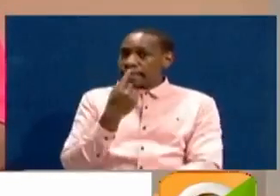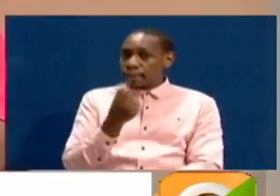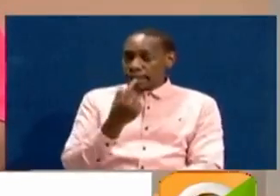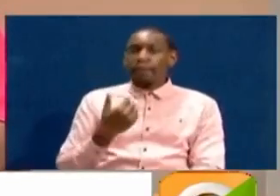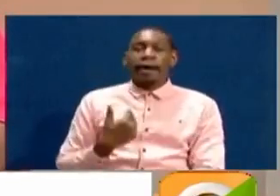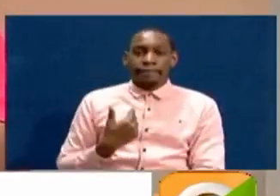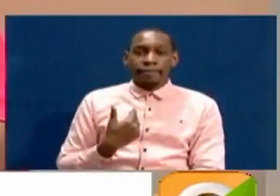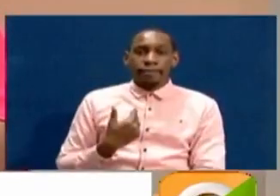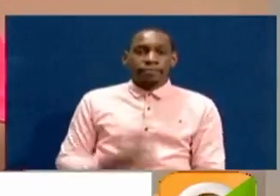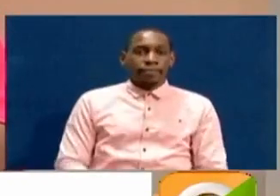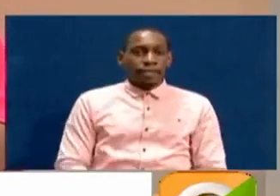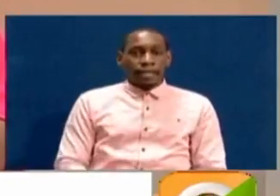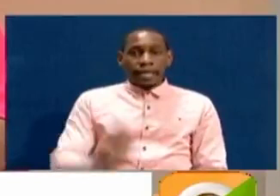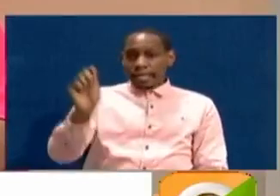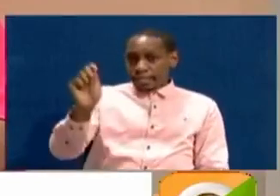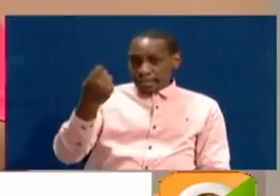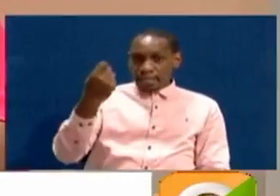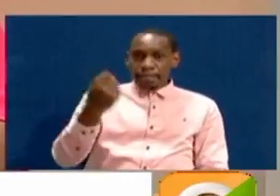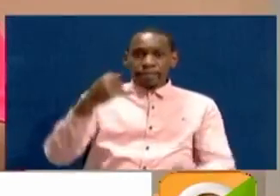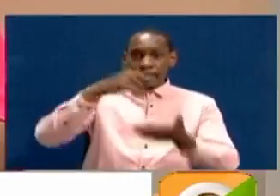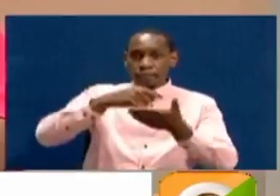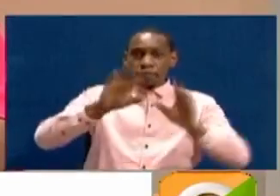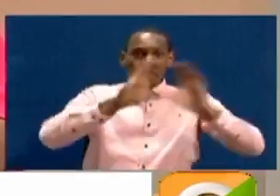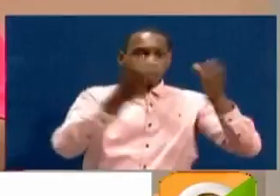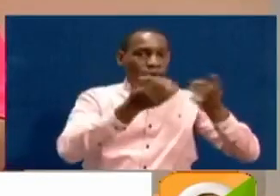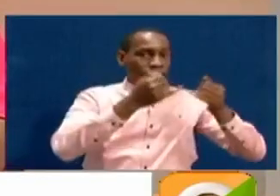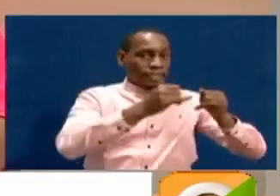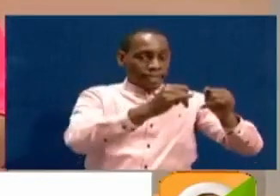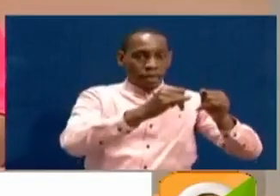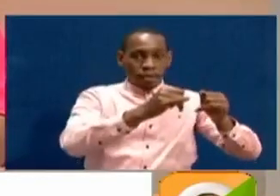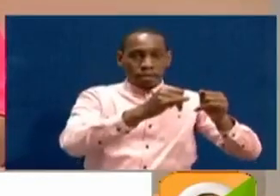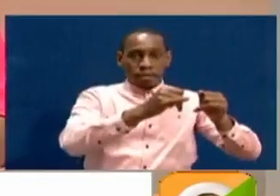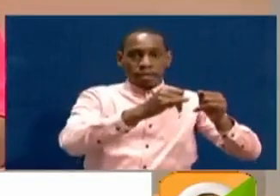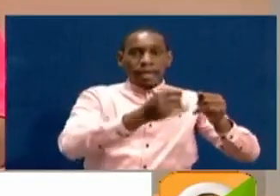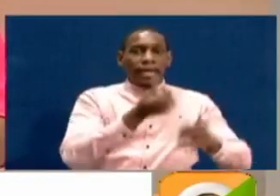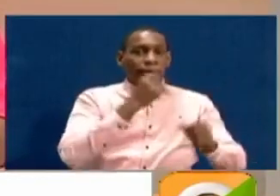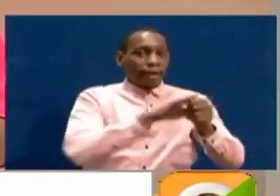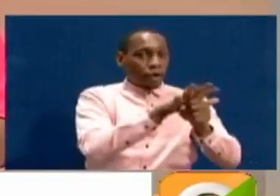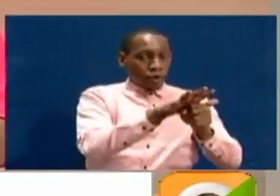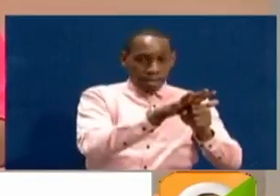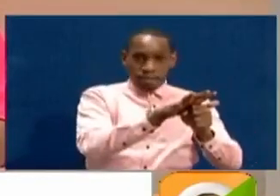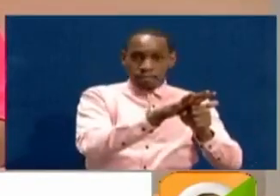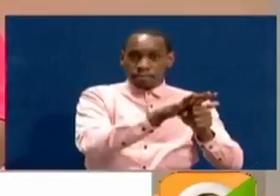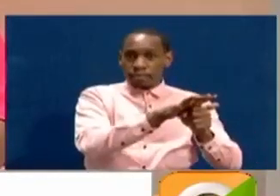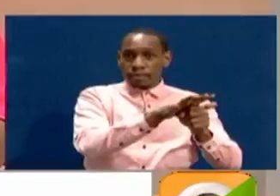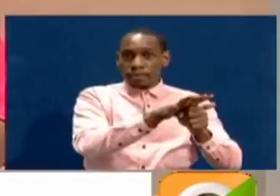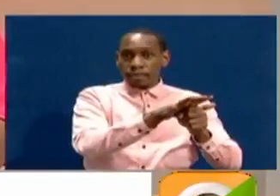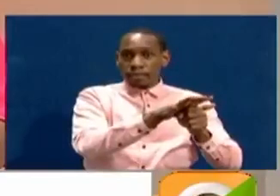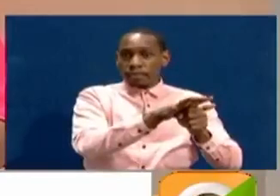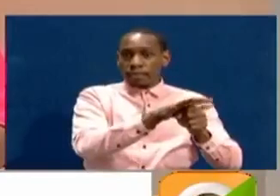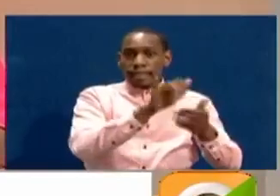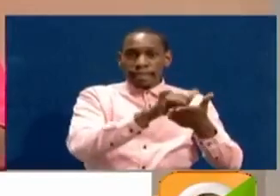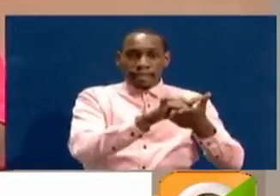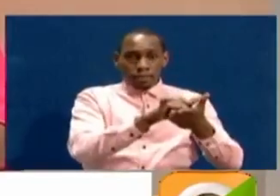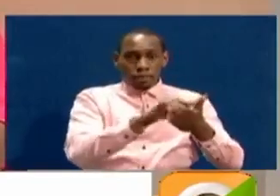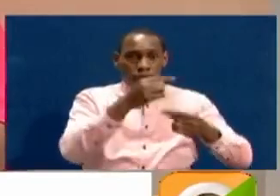the vaccination process. Kenya is taking part in the global trial of the CHAdOx1 NCOV-19